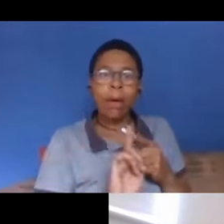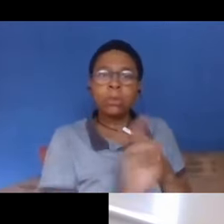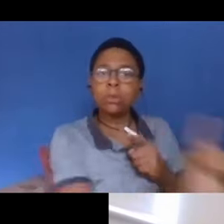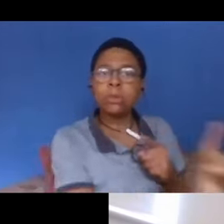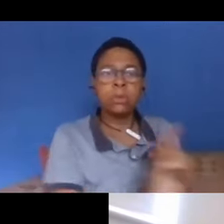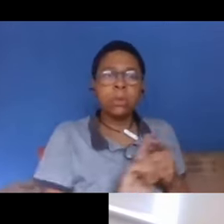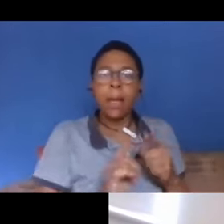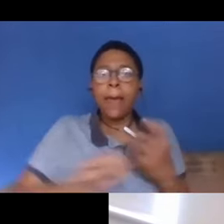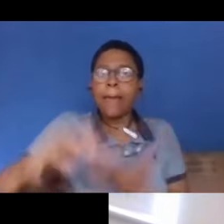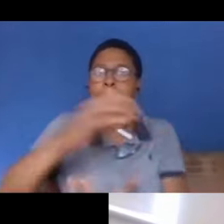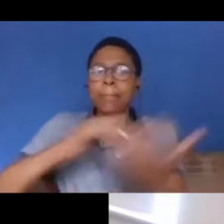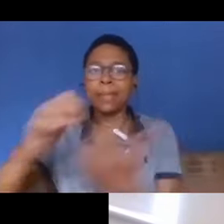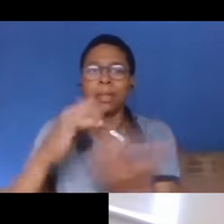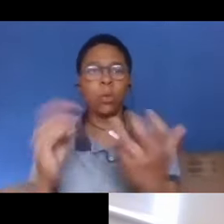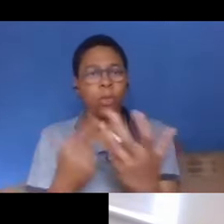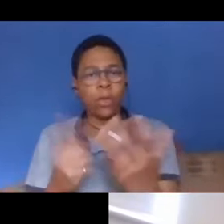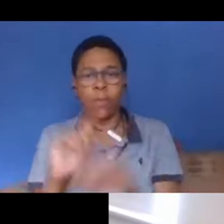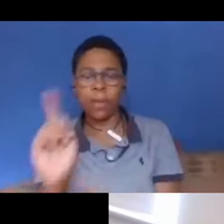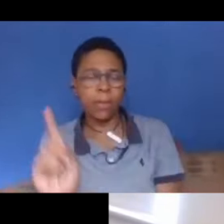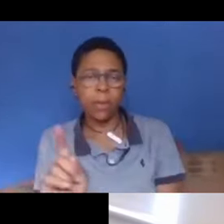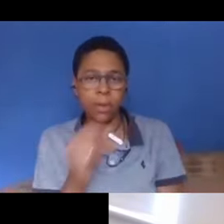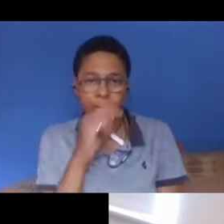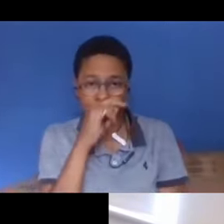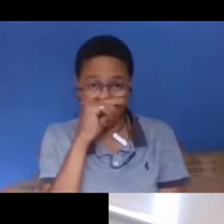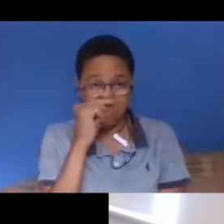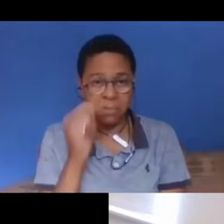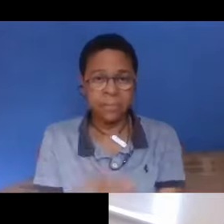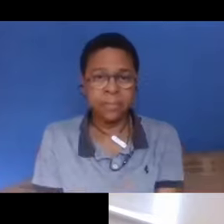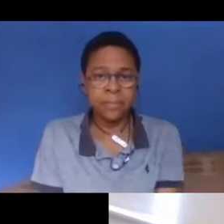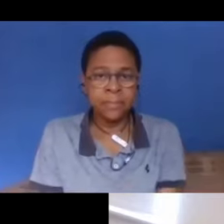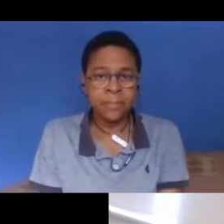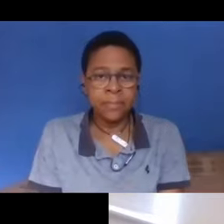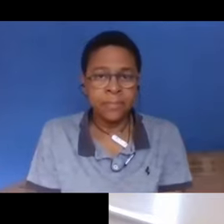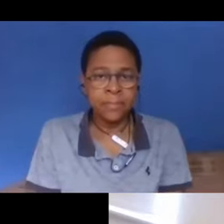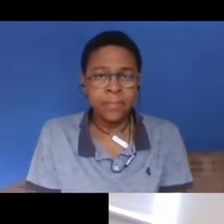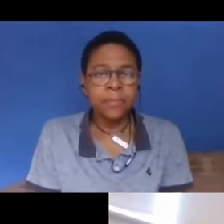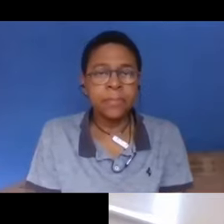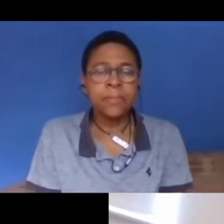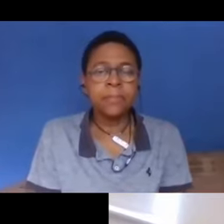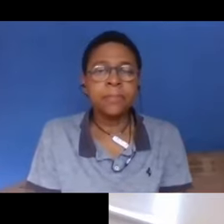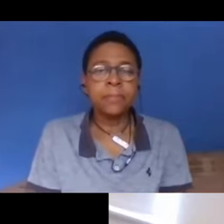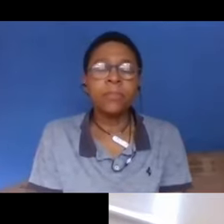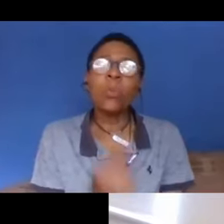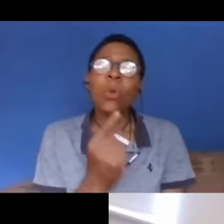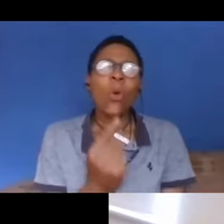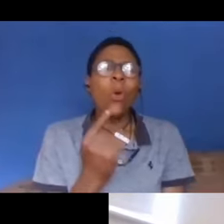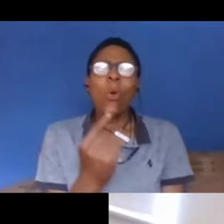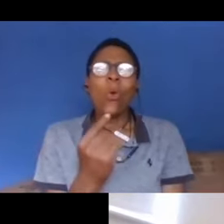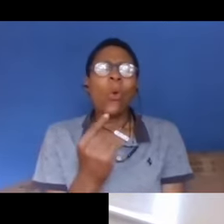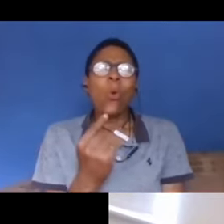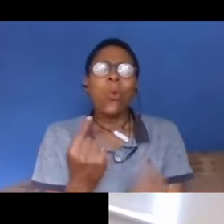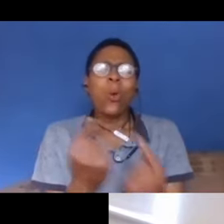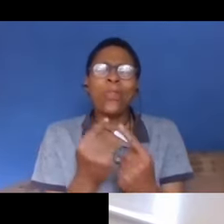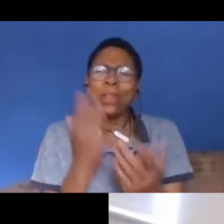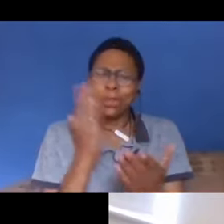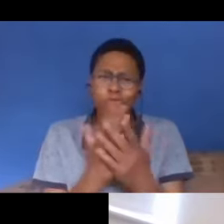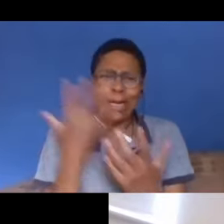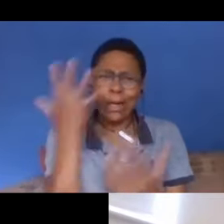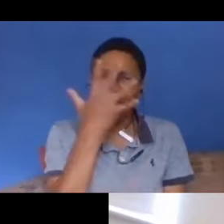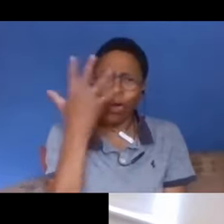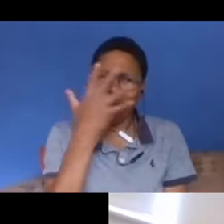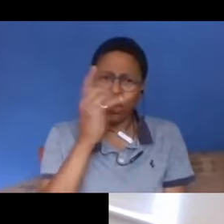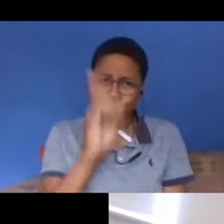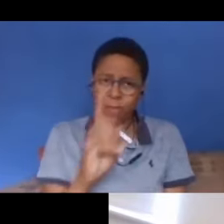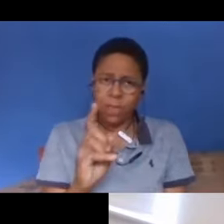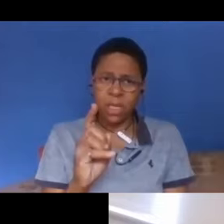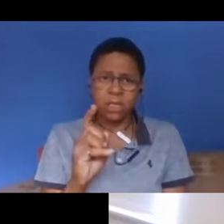up from different places, and it's slightly confusing, I think, at times. So there's the social